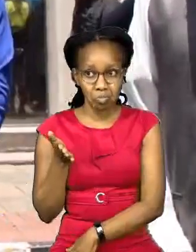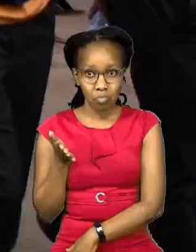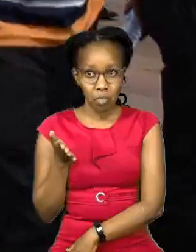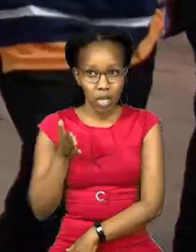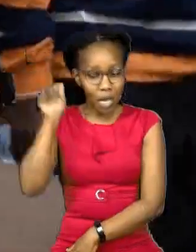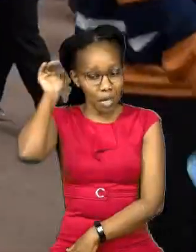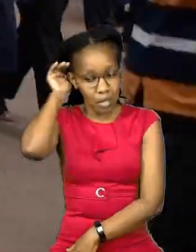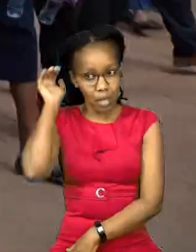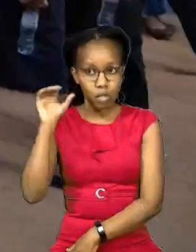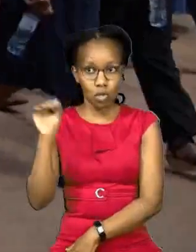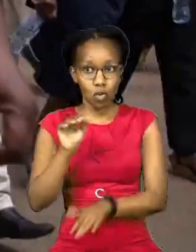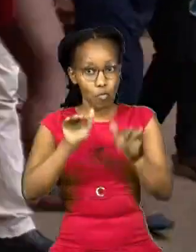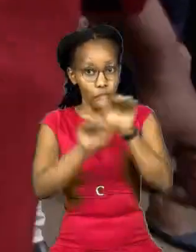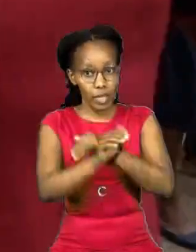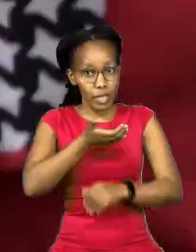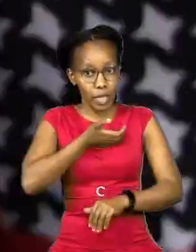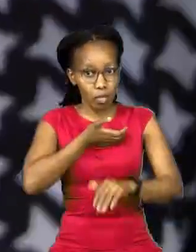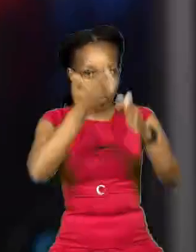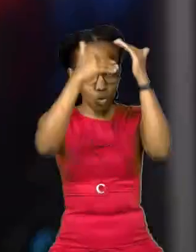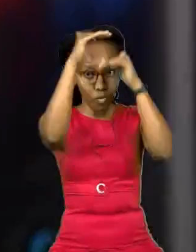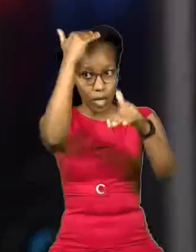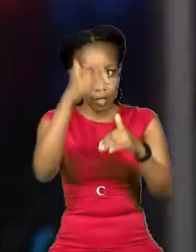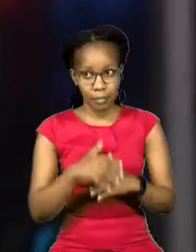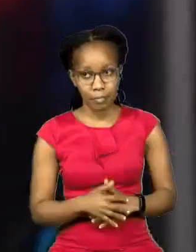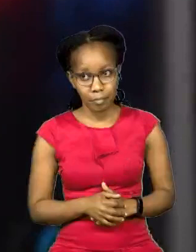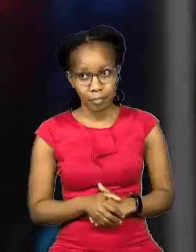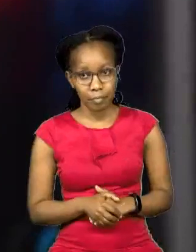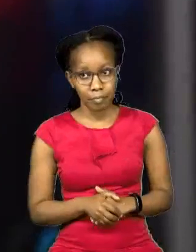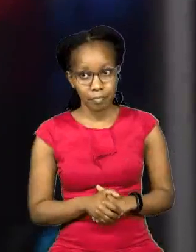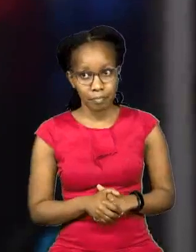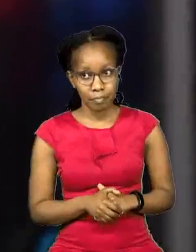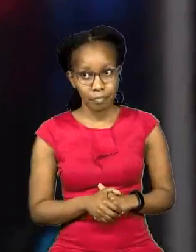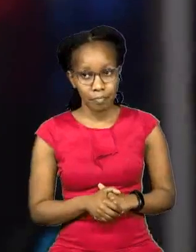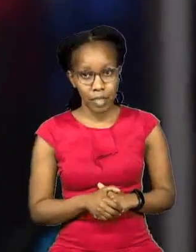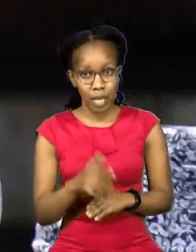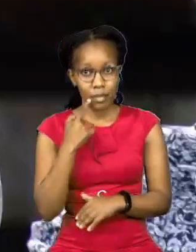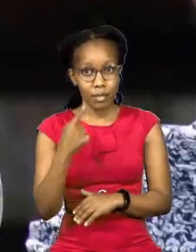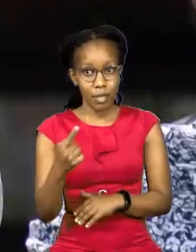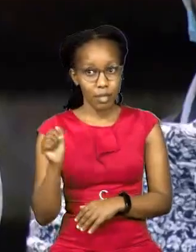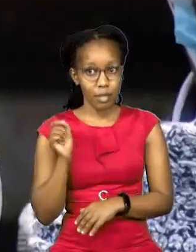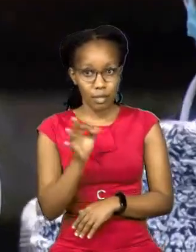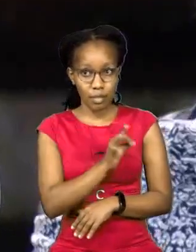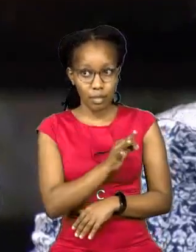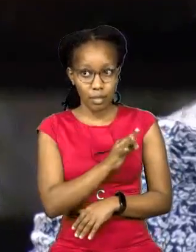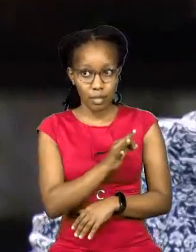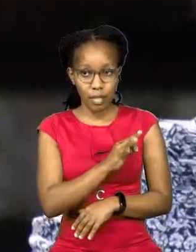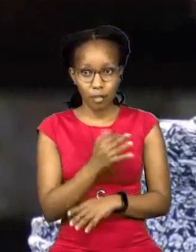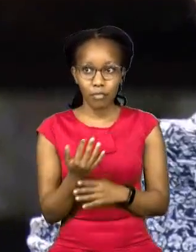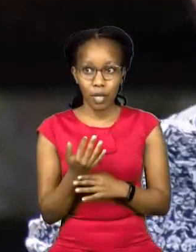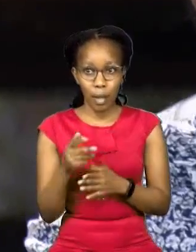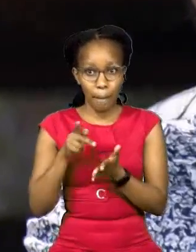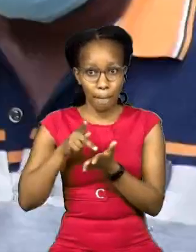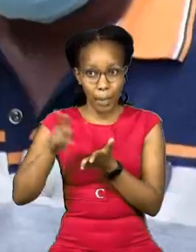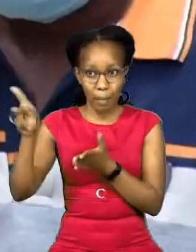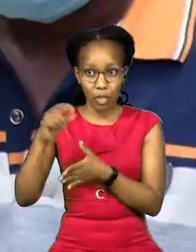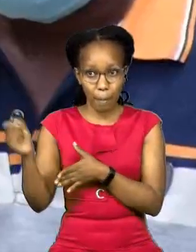hearing. The Vice Chancellor of the University, Ambassador Professor Festus Kaberia, has stated that the staff dues are being processed,